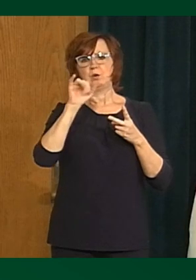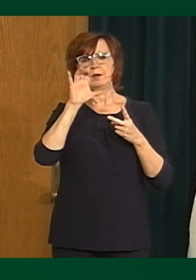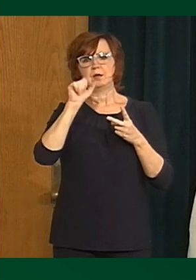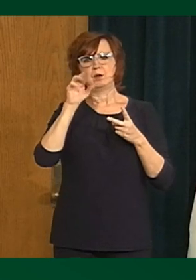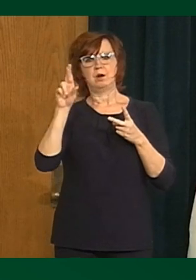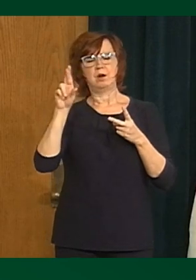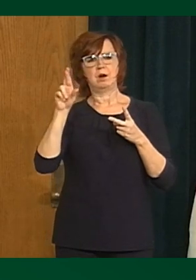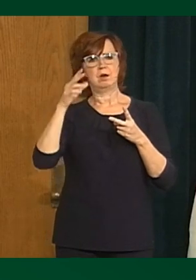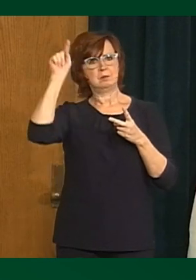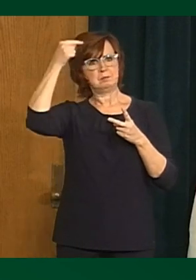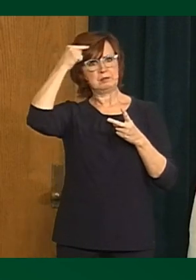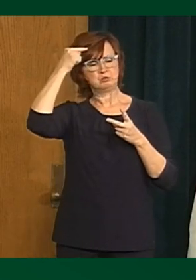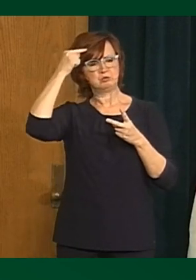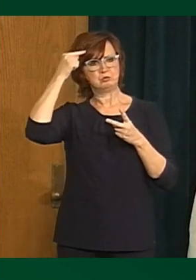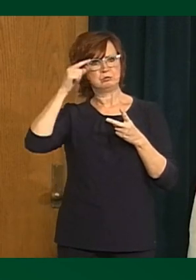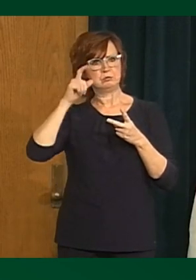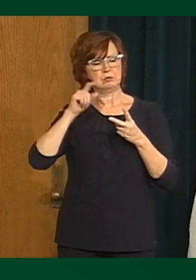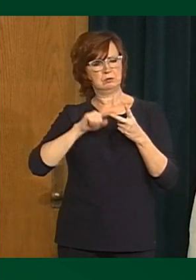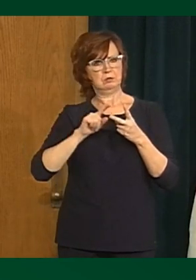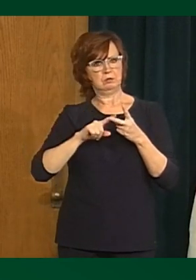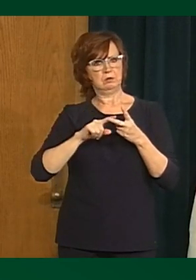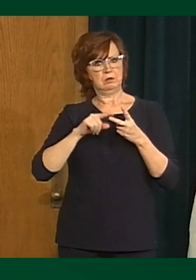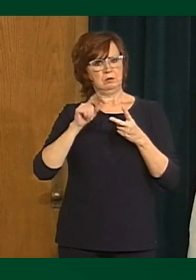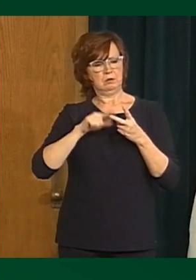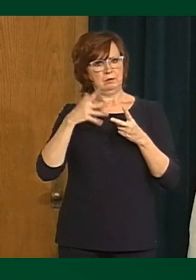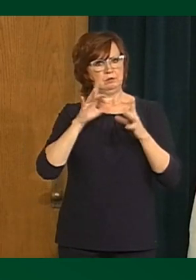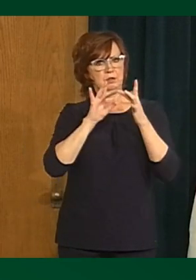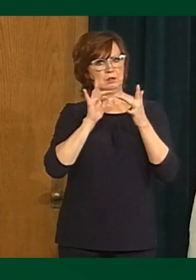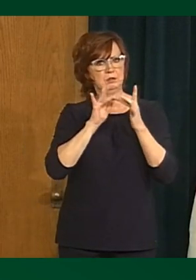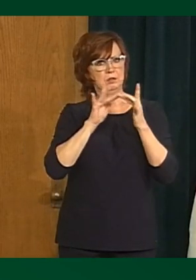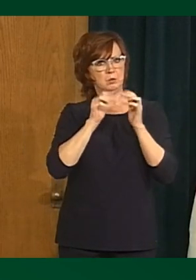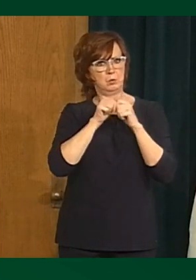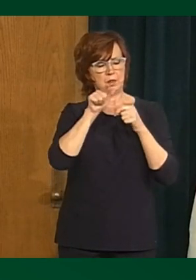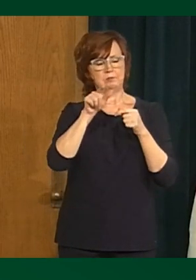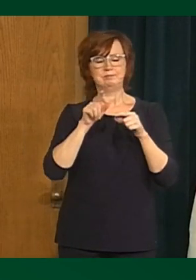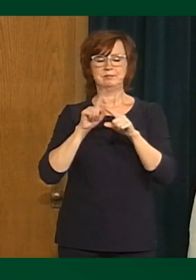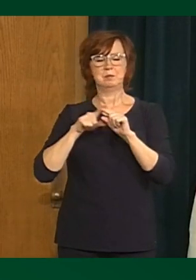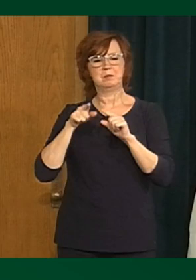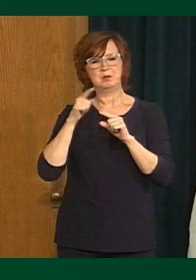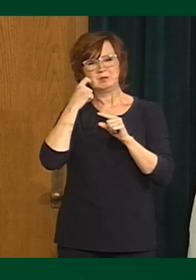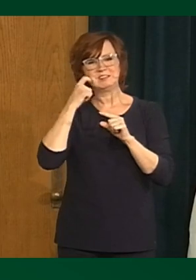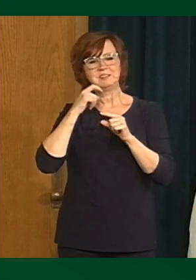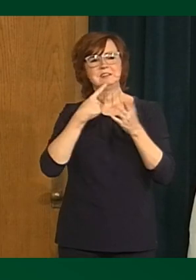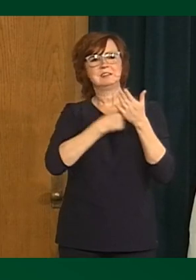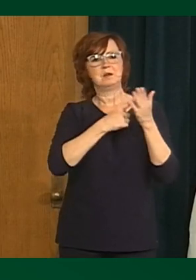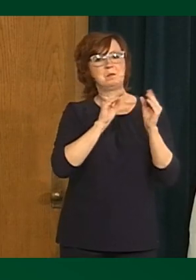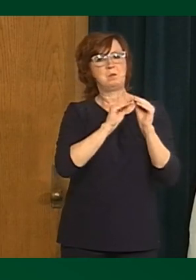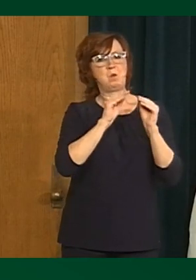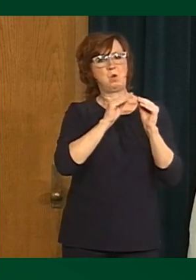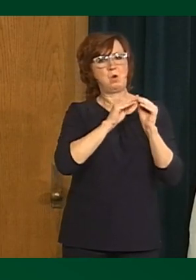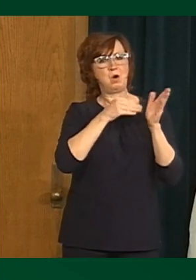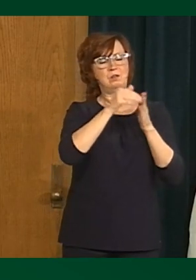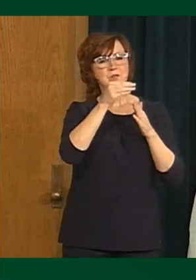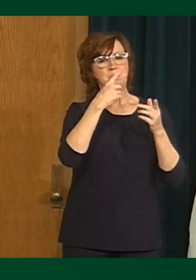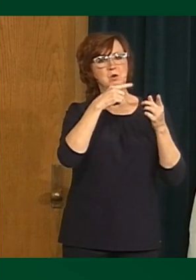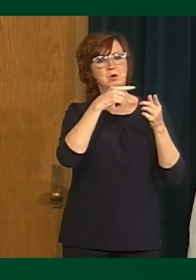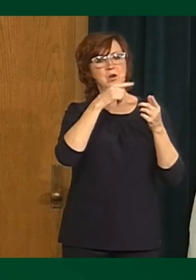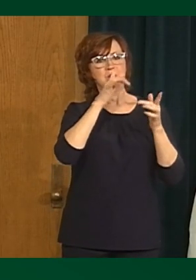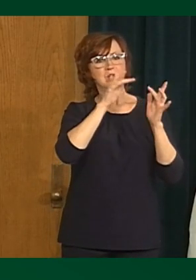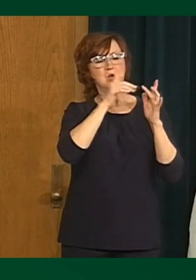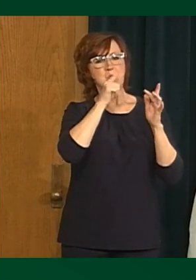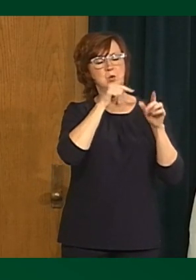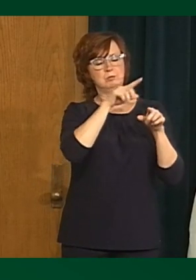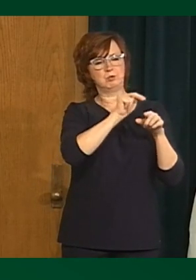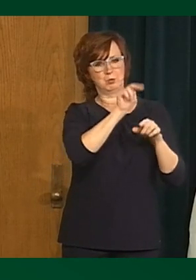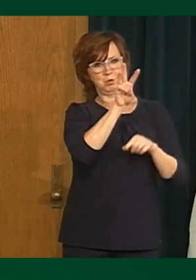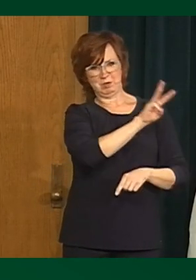northern mayors, more often in particular with the mayors throughout the Northwest, as we have really centered in the fact that